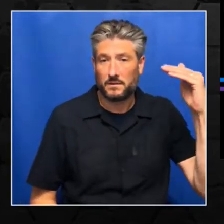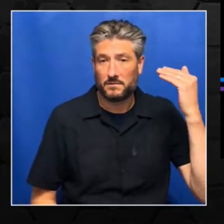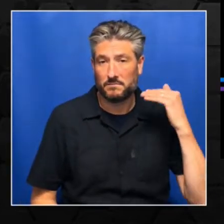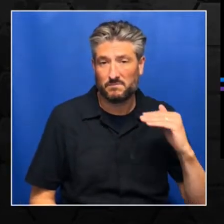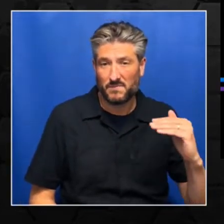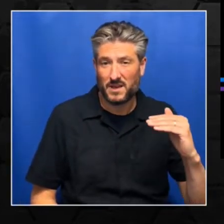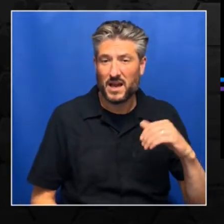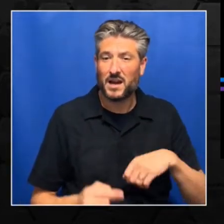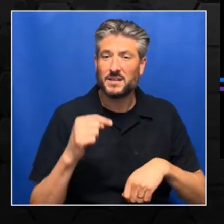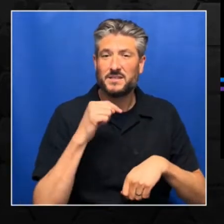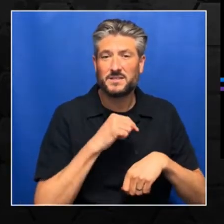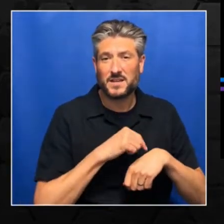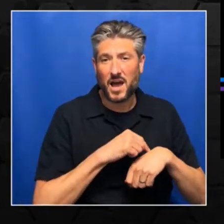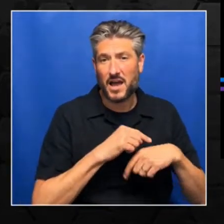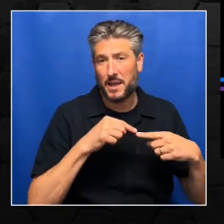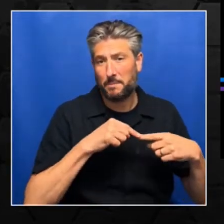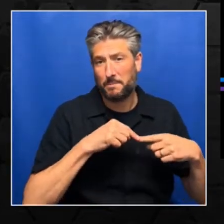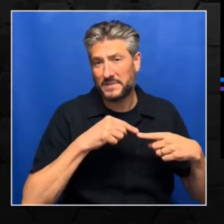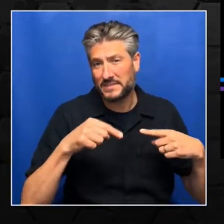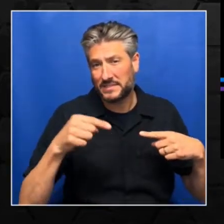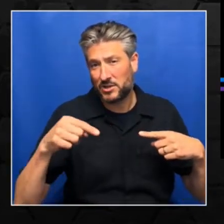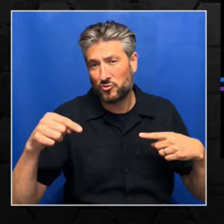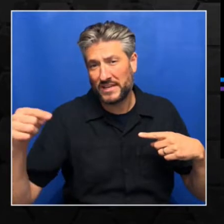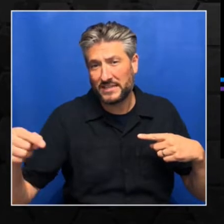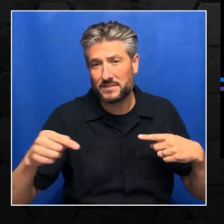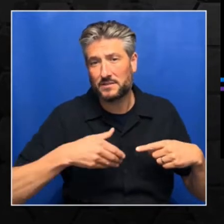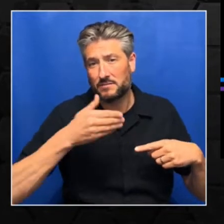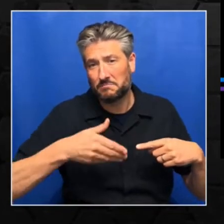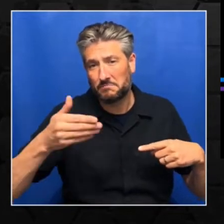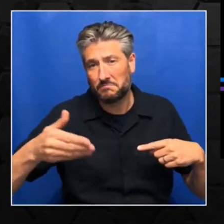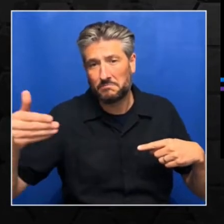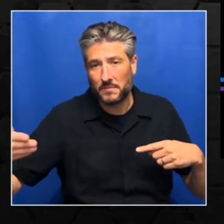detection, detecting mistakes. For example, us human beings,